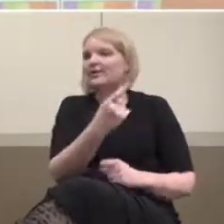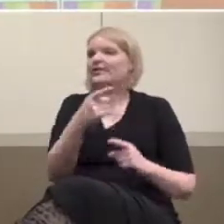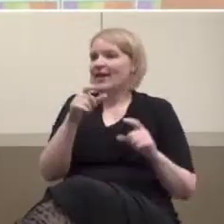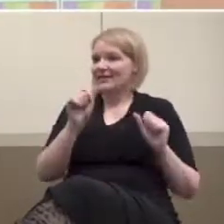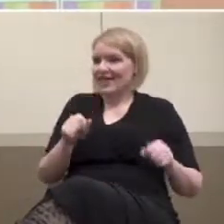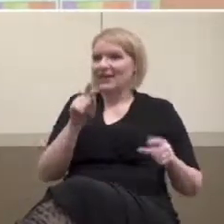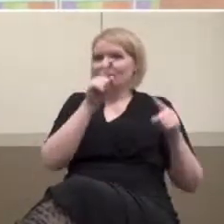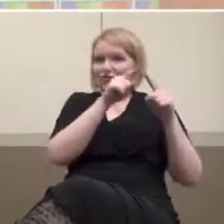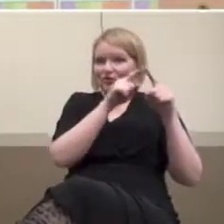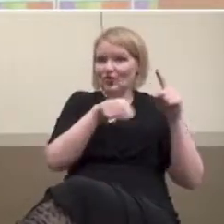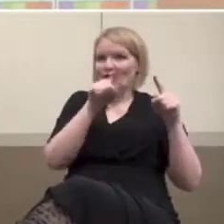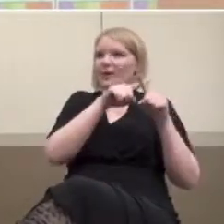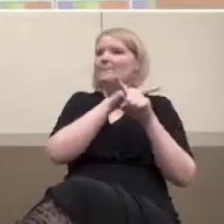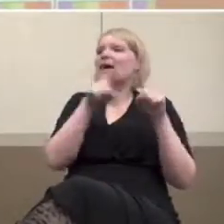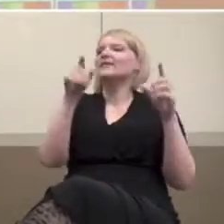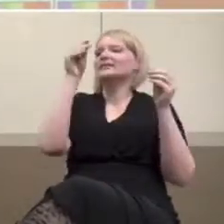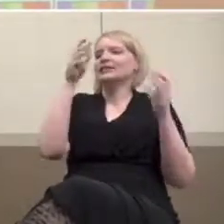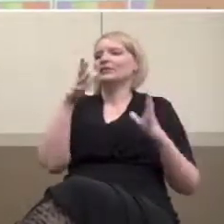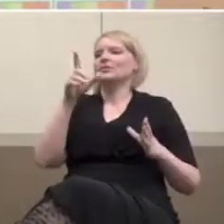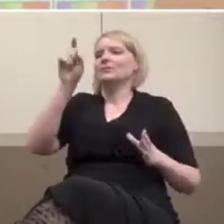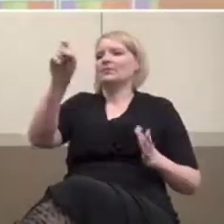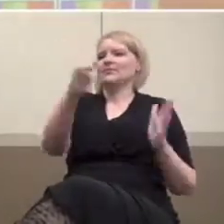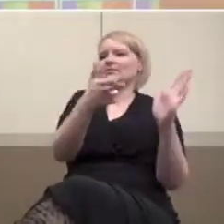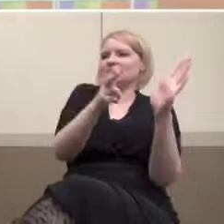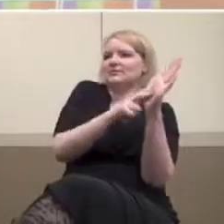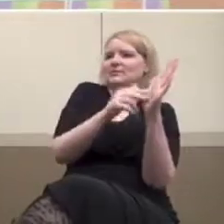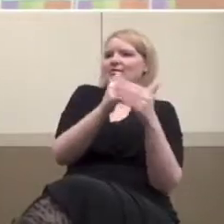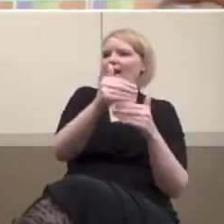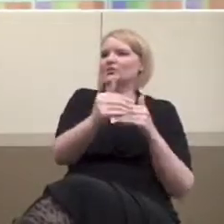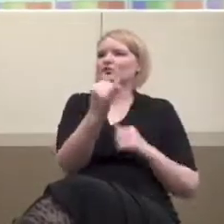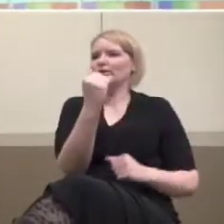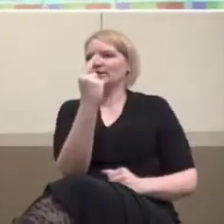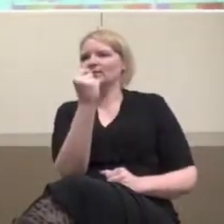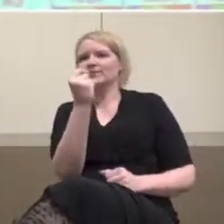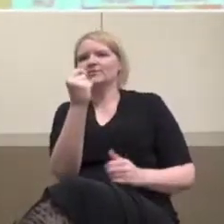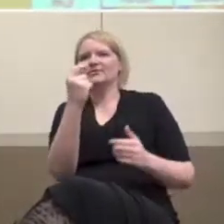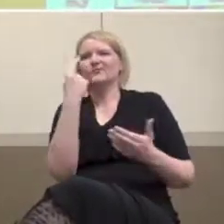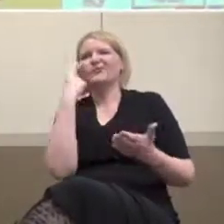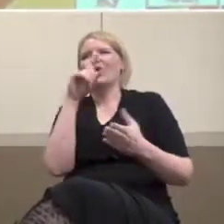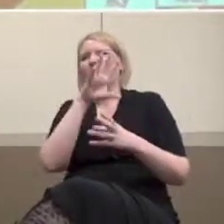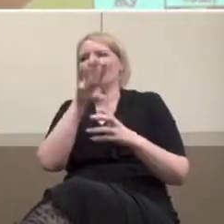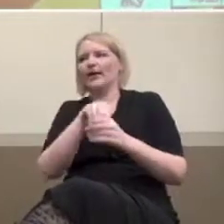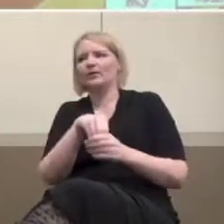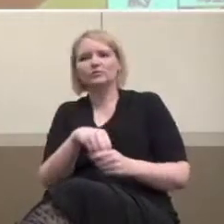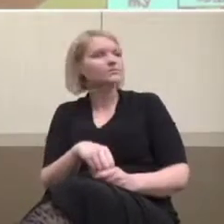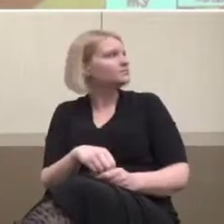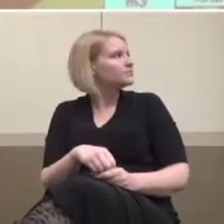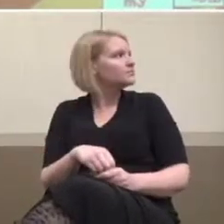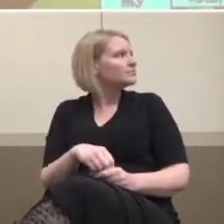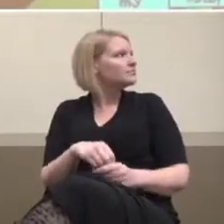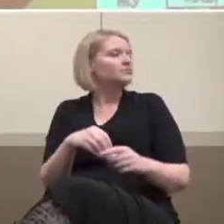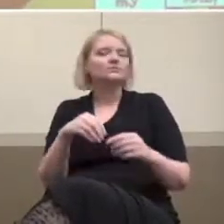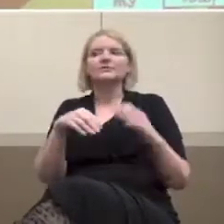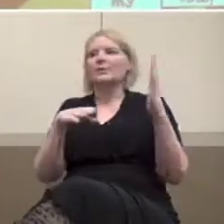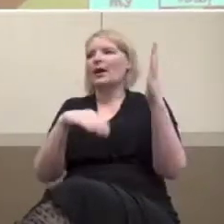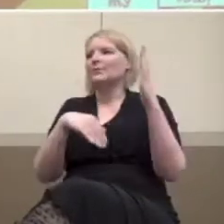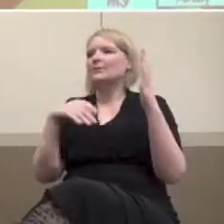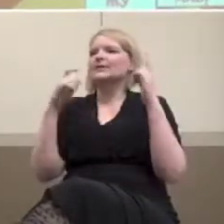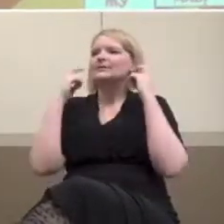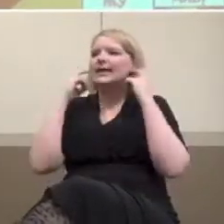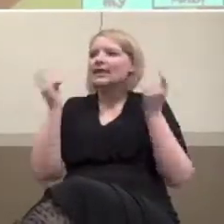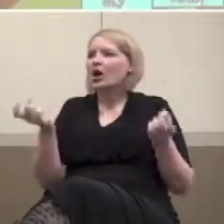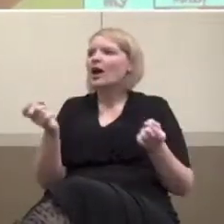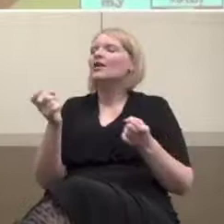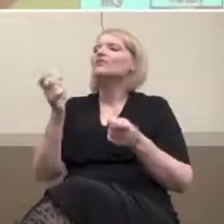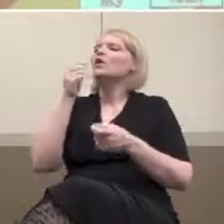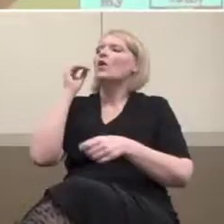have a teacher initial next to it in order for it to count. And then on the bottom, it's, did you take off your FM? Do you have your homework written in your